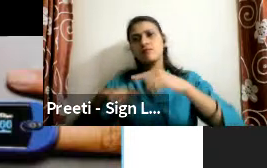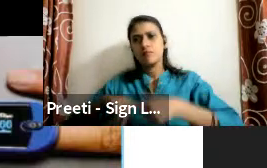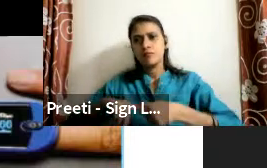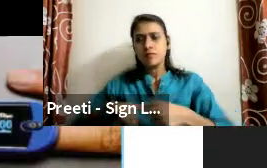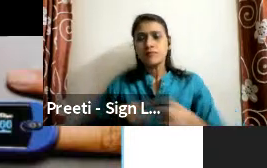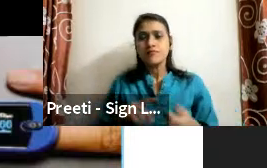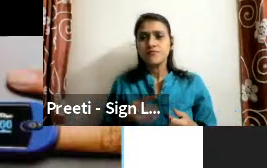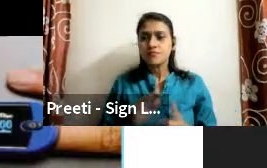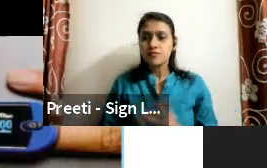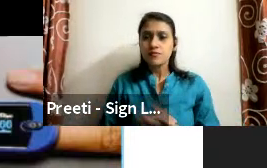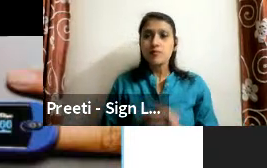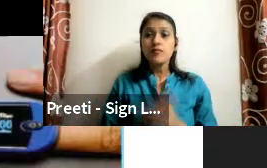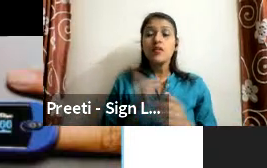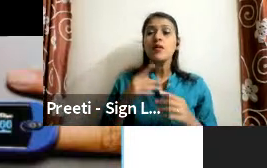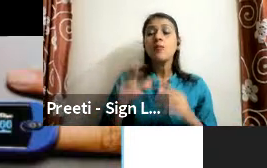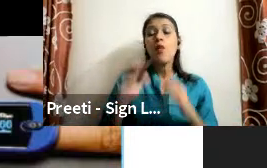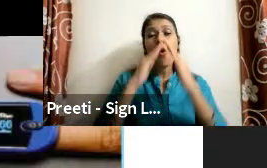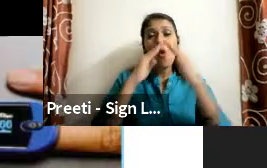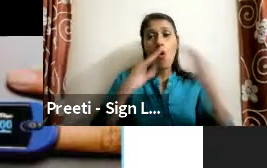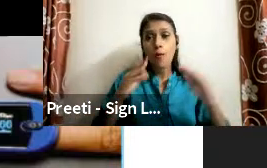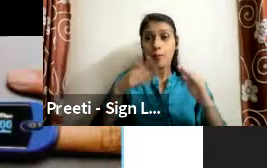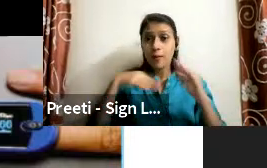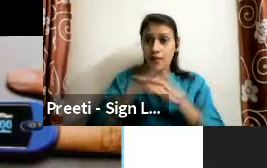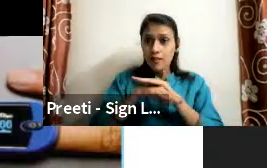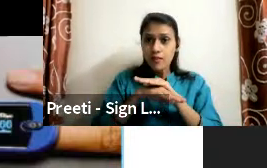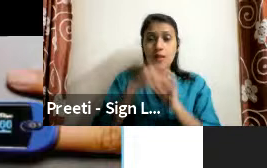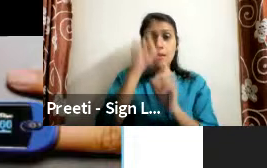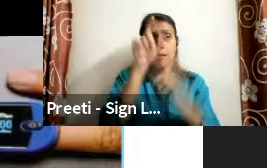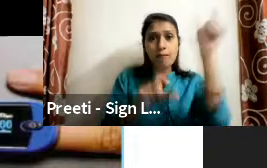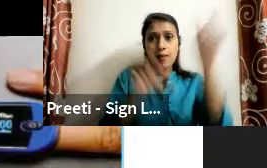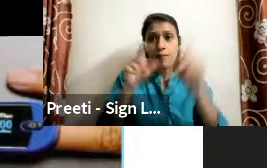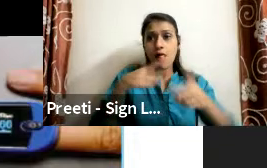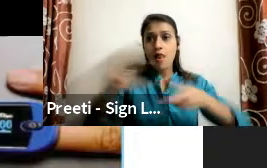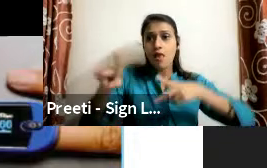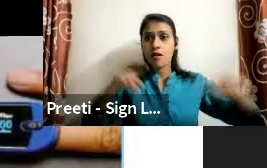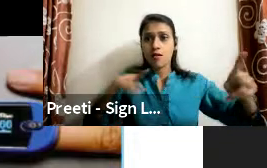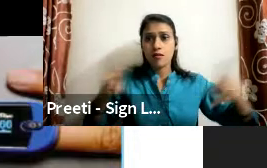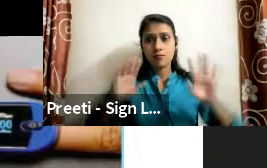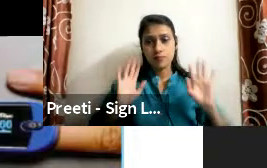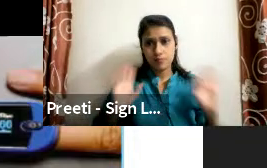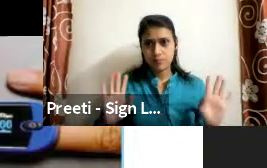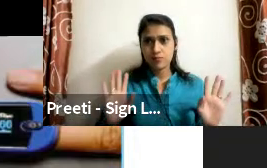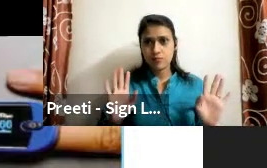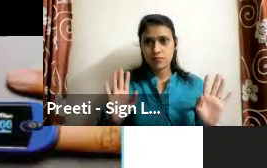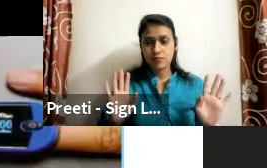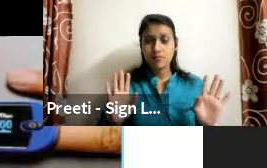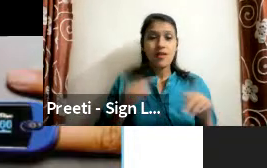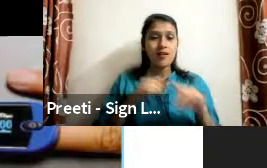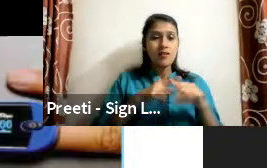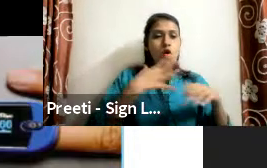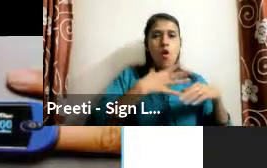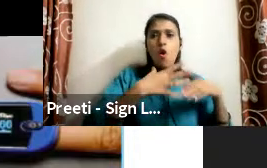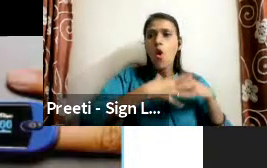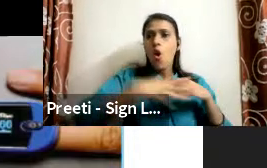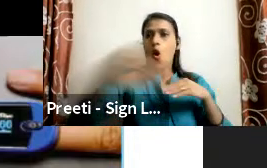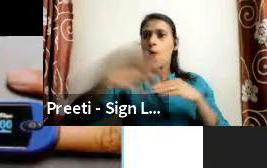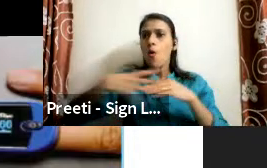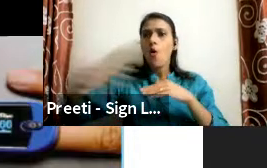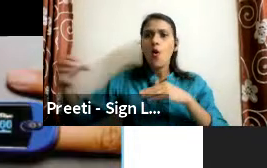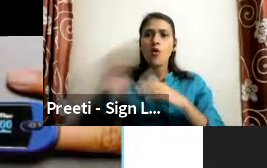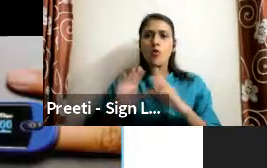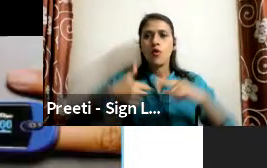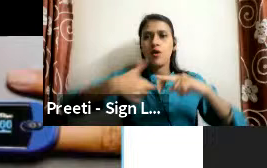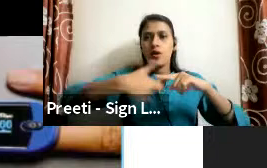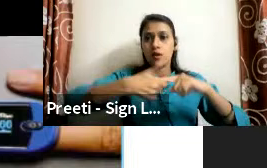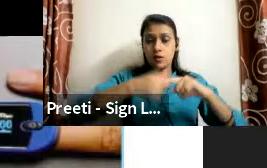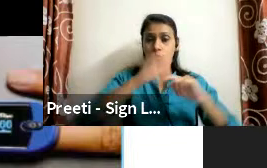in the house. So this can be shared in the house, but it needs to be disinfected. So the best way to do